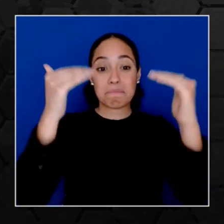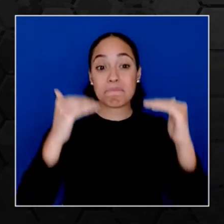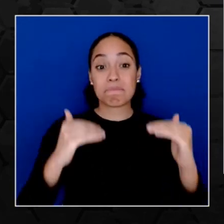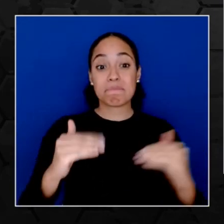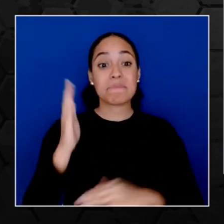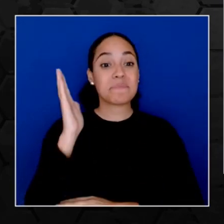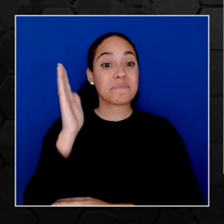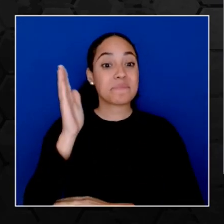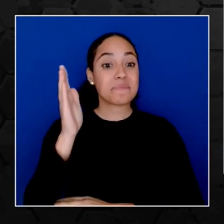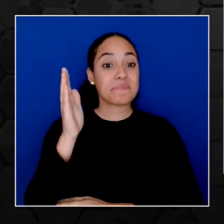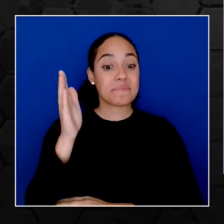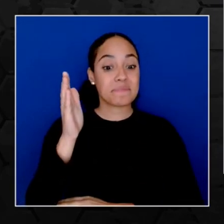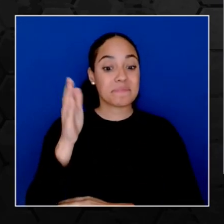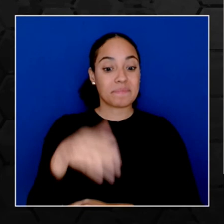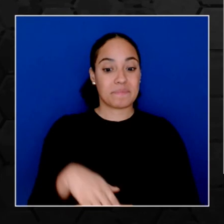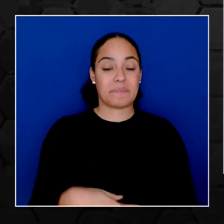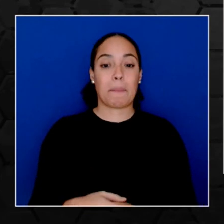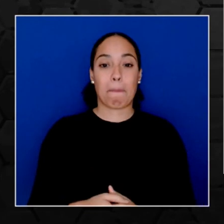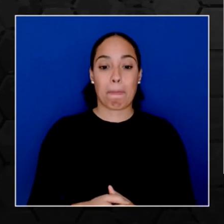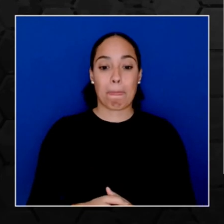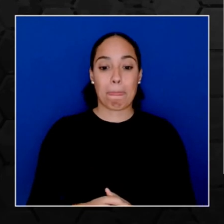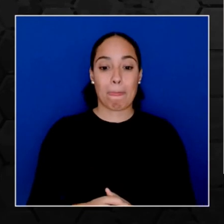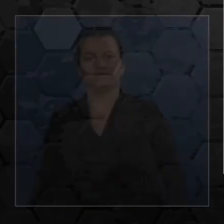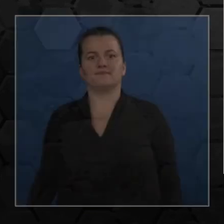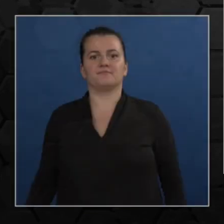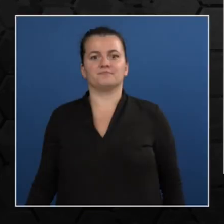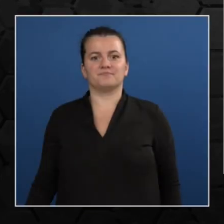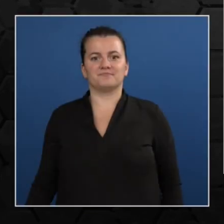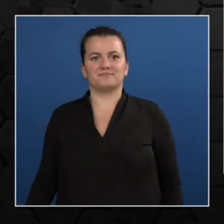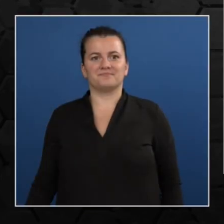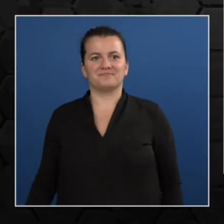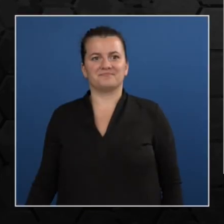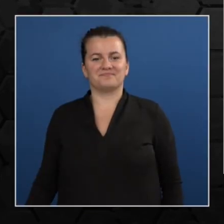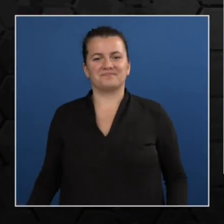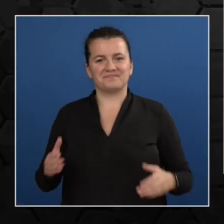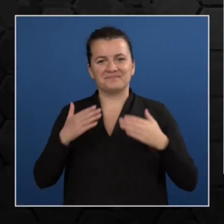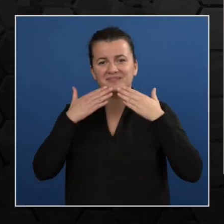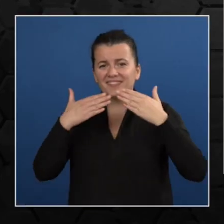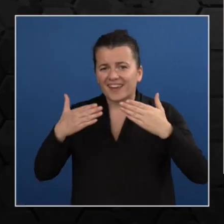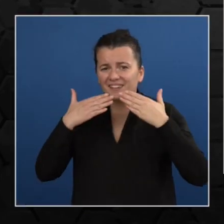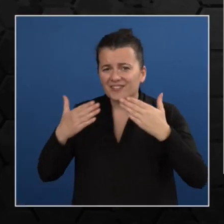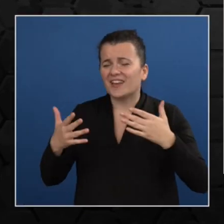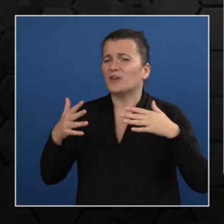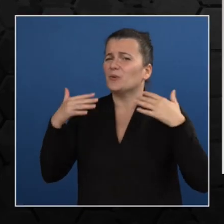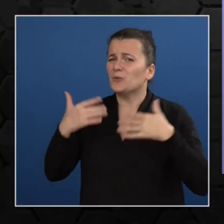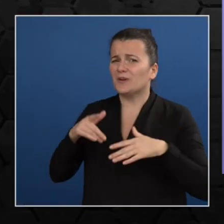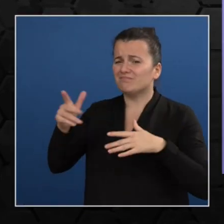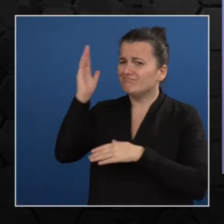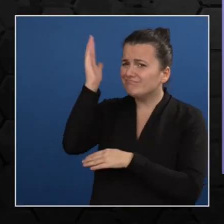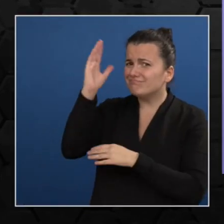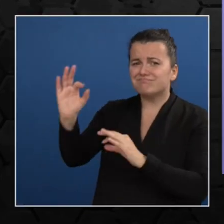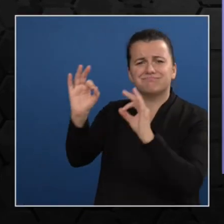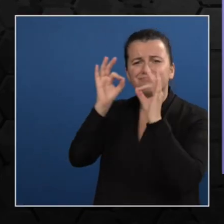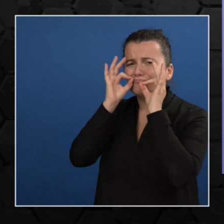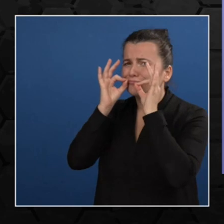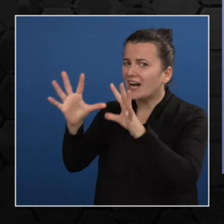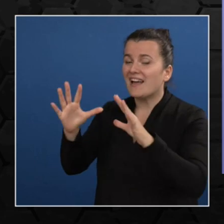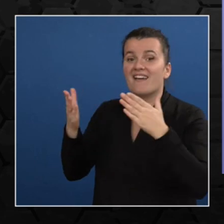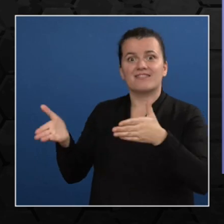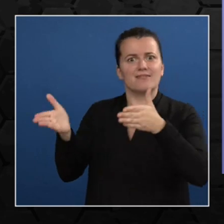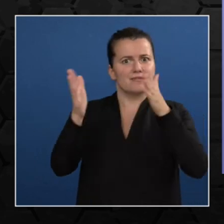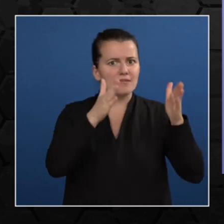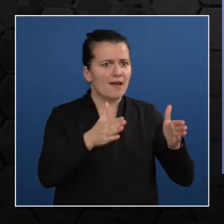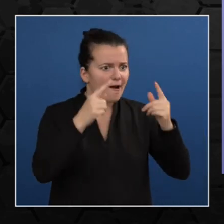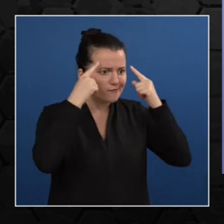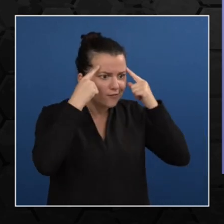Sounds good. Thank you so much for your session. It was amazing. And right now we are going to go with Artificial Intelligence in Public